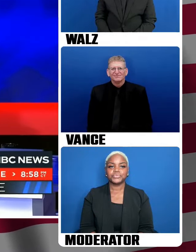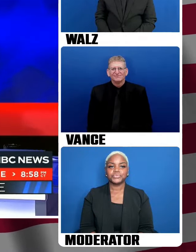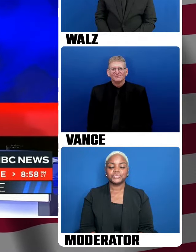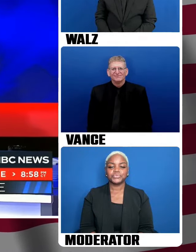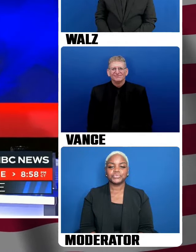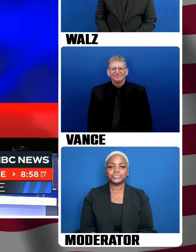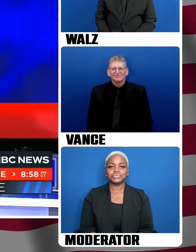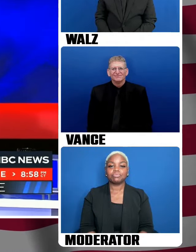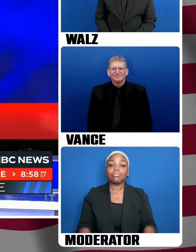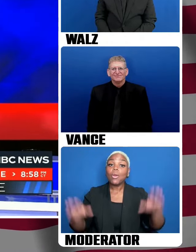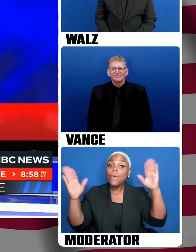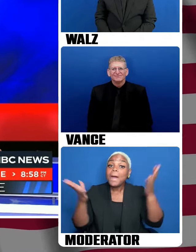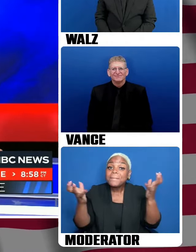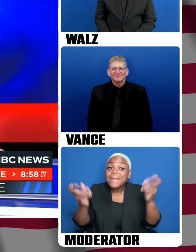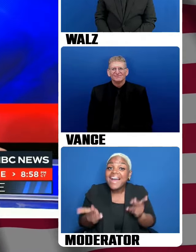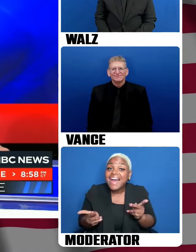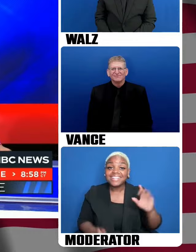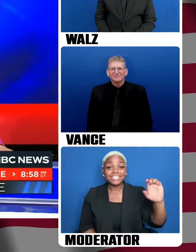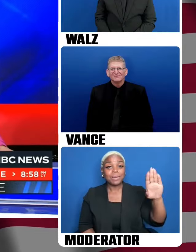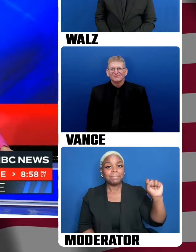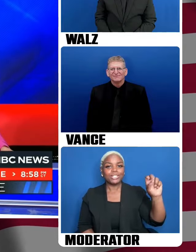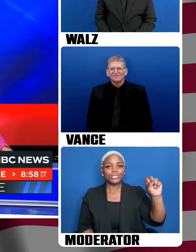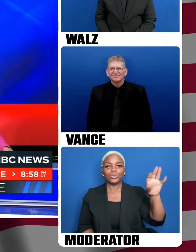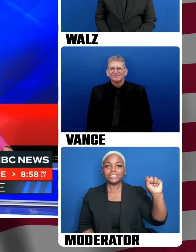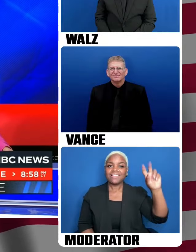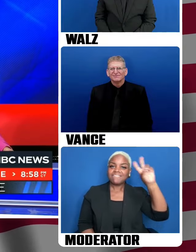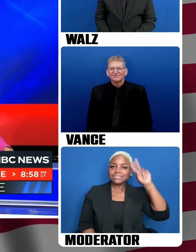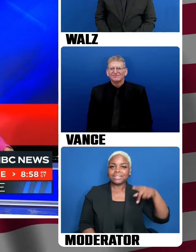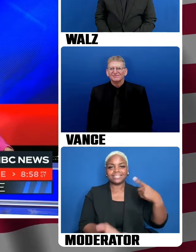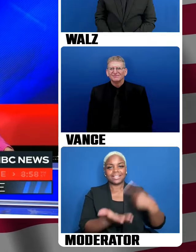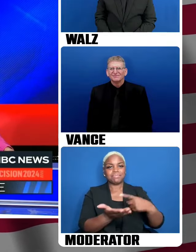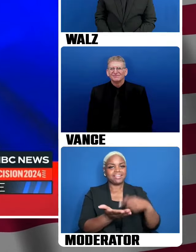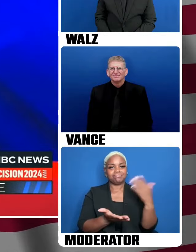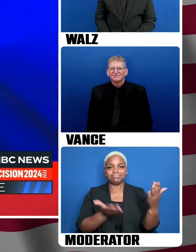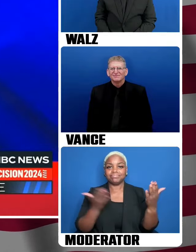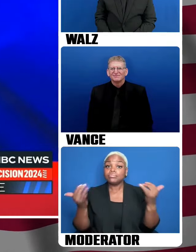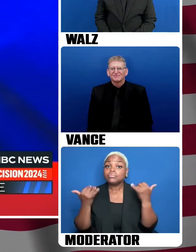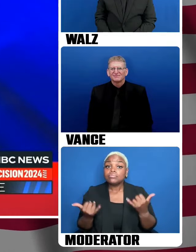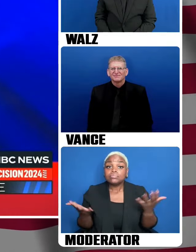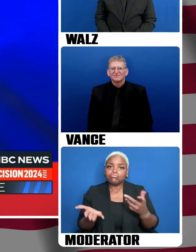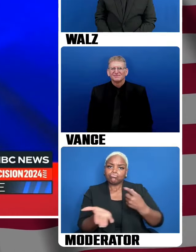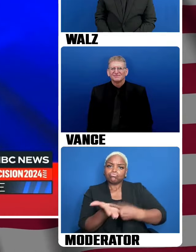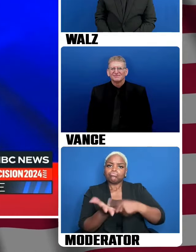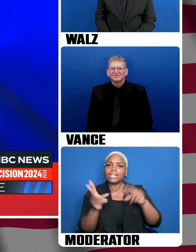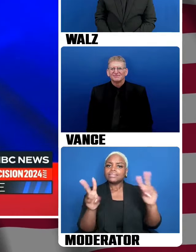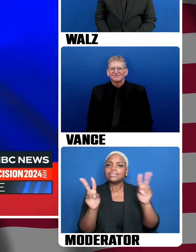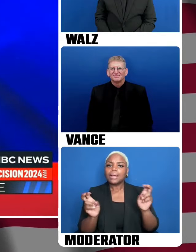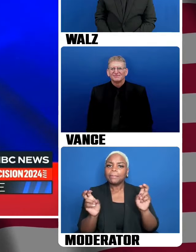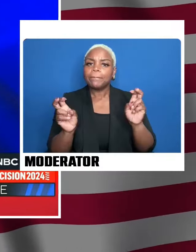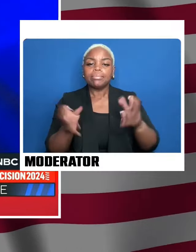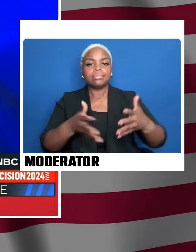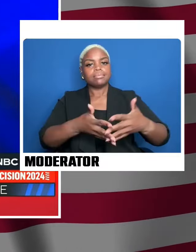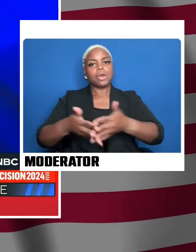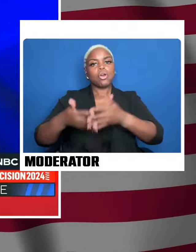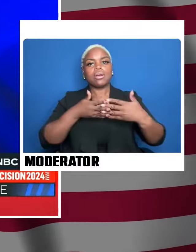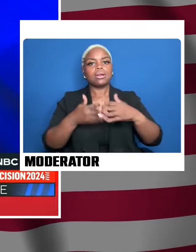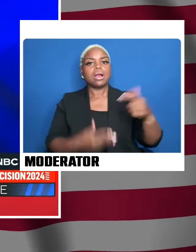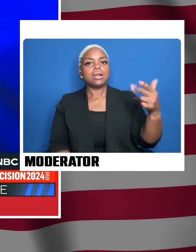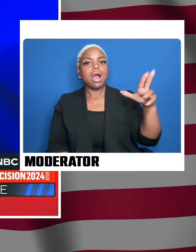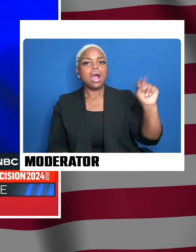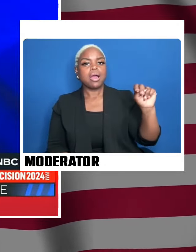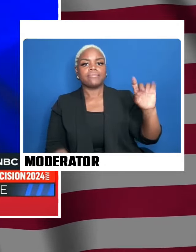the CBS News vice presidential debate. We want to turn now to America's gun violence epidemic. The leading cause of death